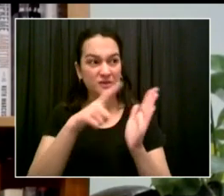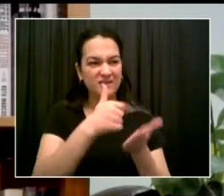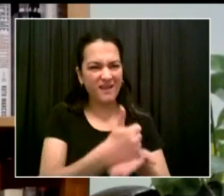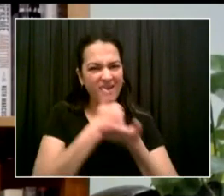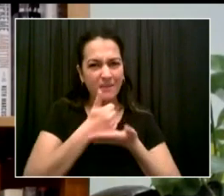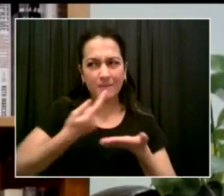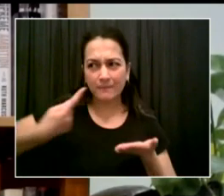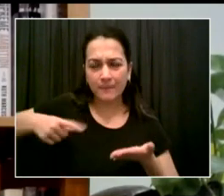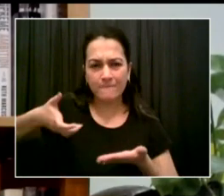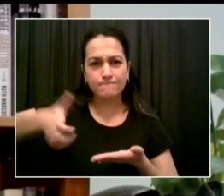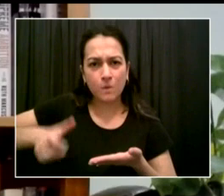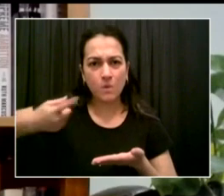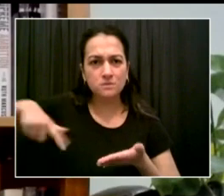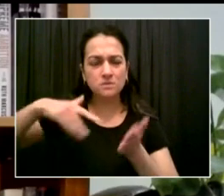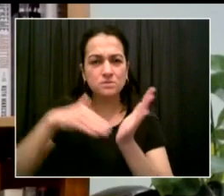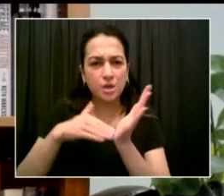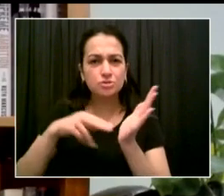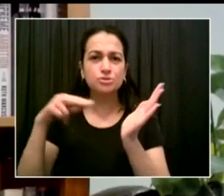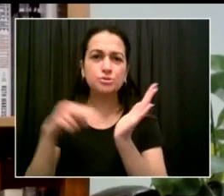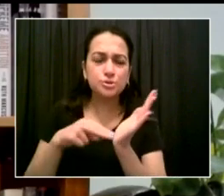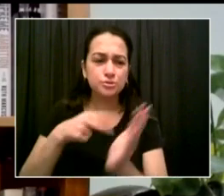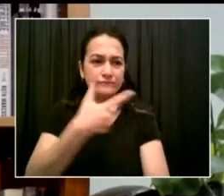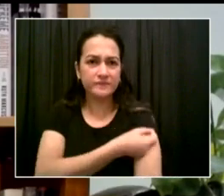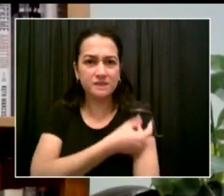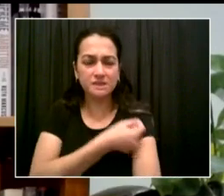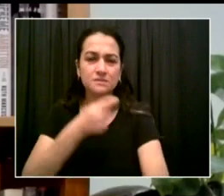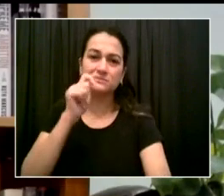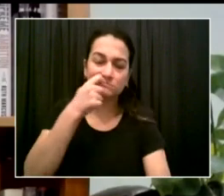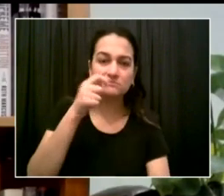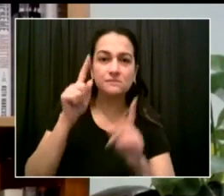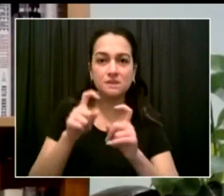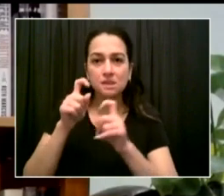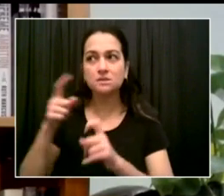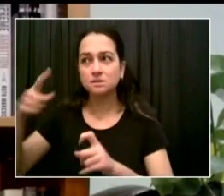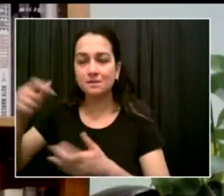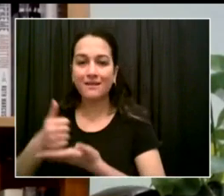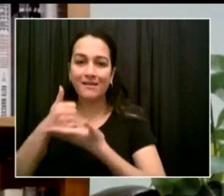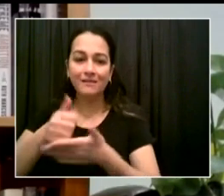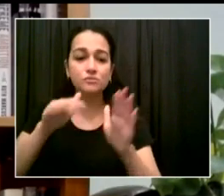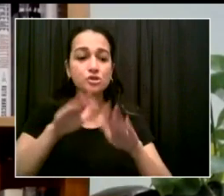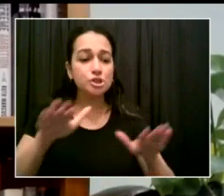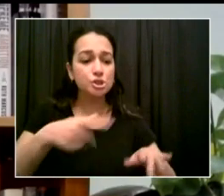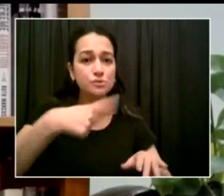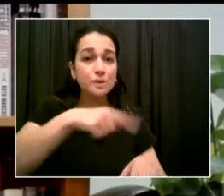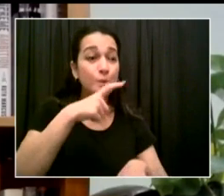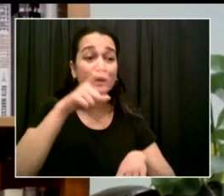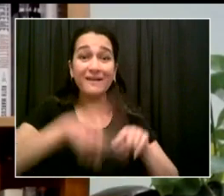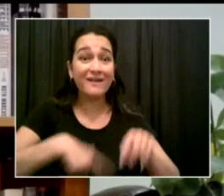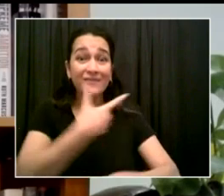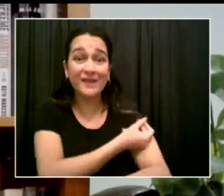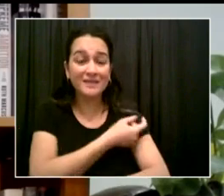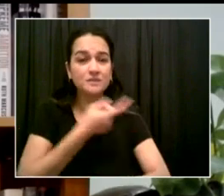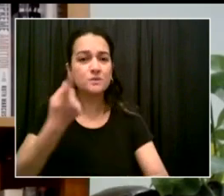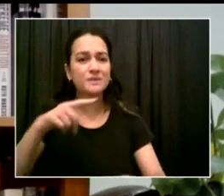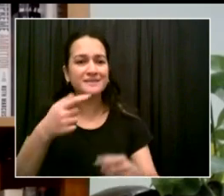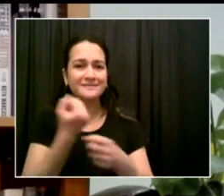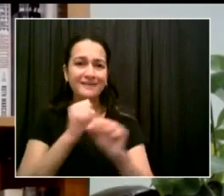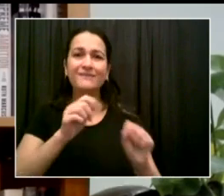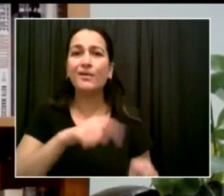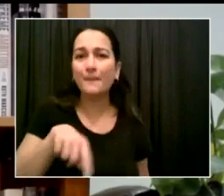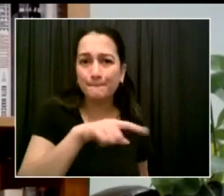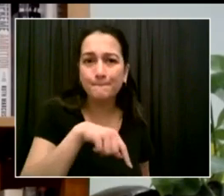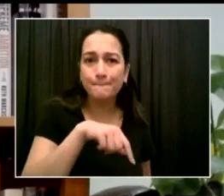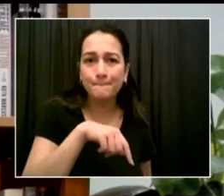protect them, and the best way to protect them from COVID is for ourselves to get vaccinated throughout the healthcare system. That's